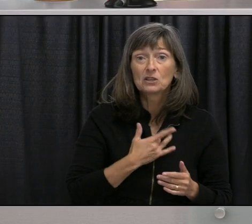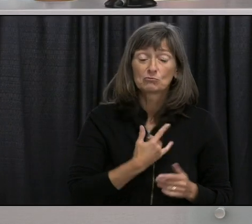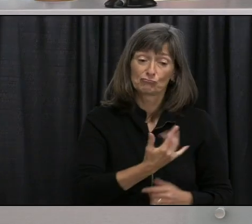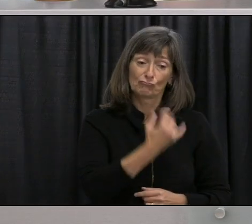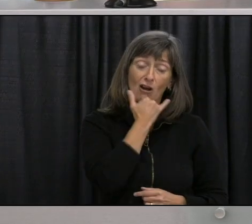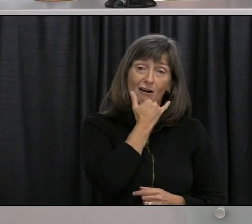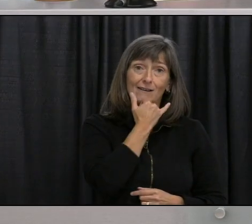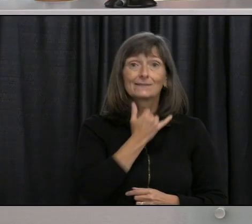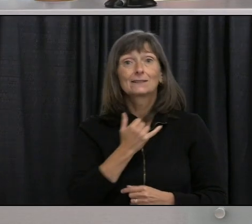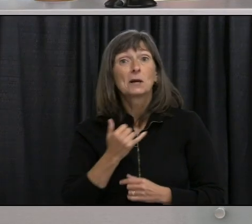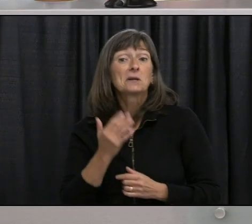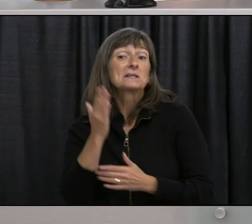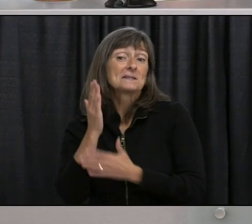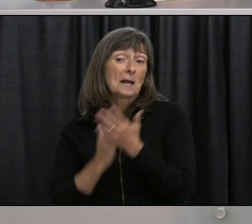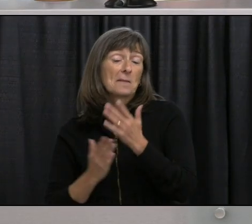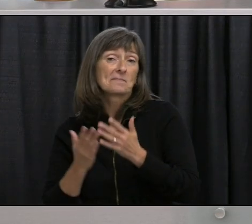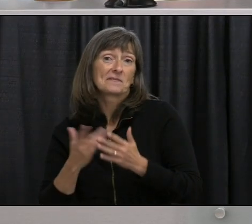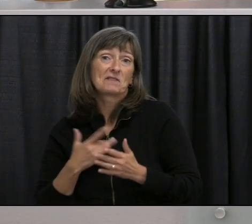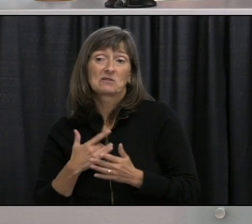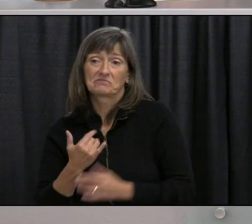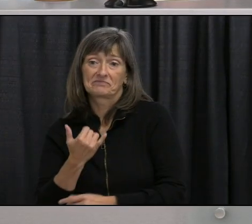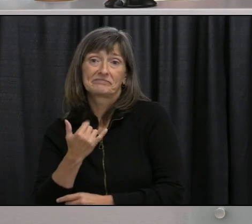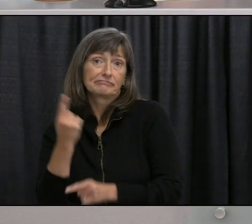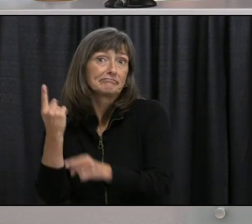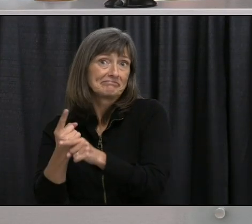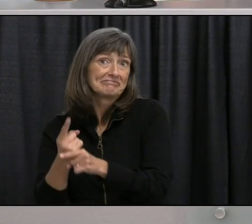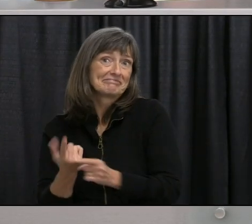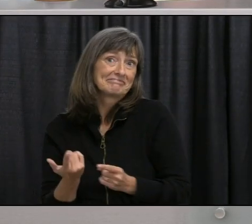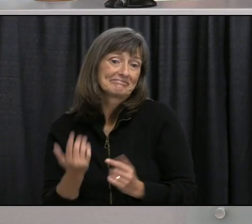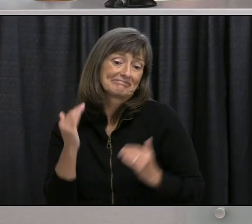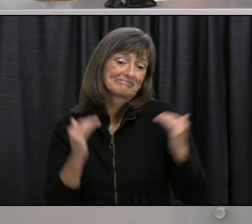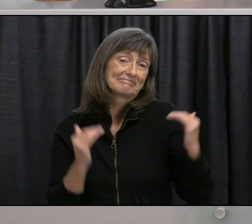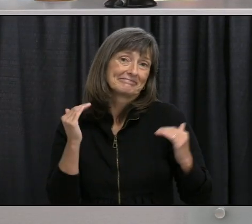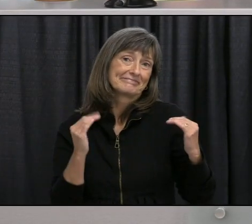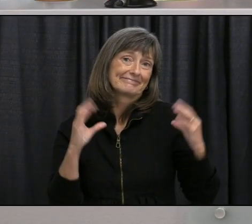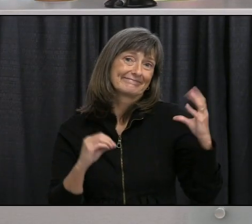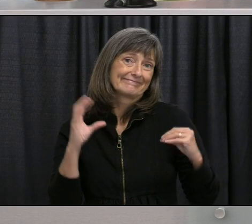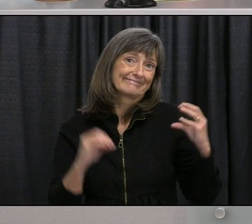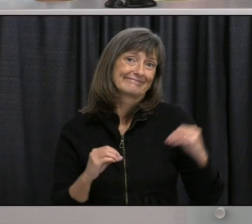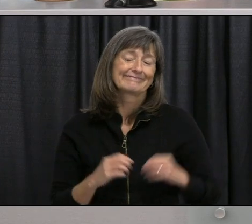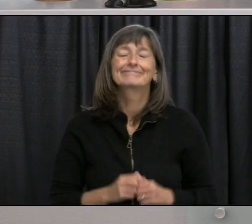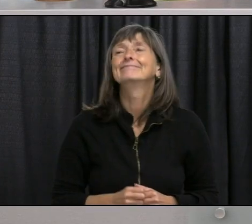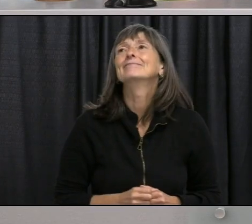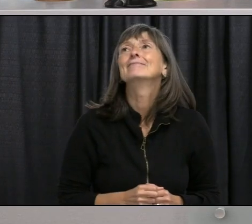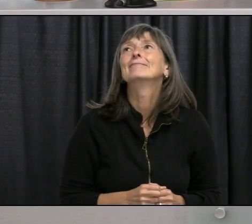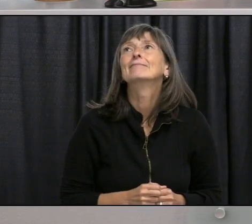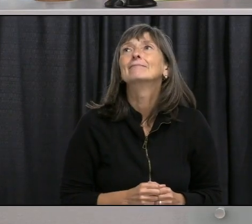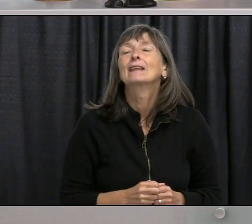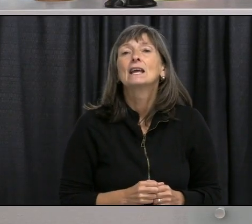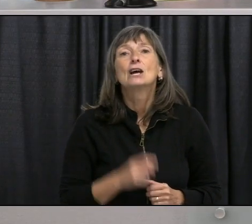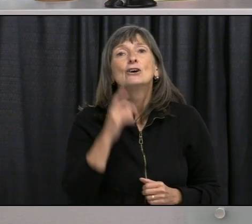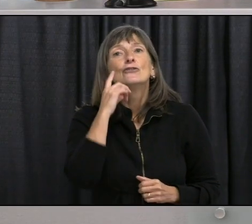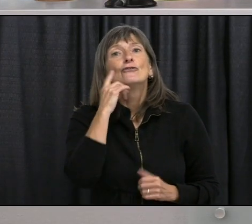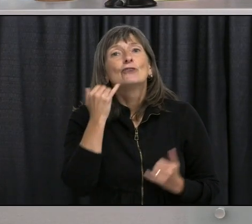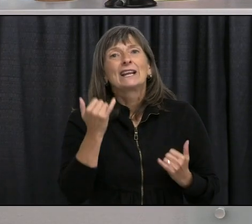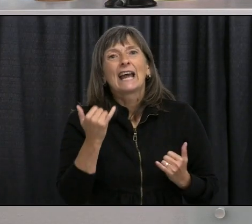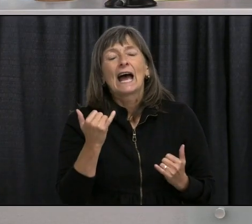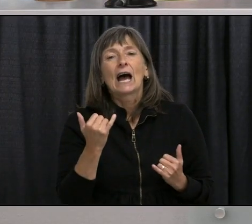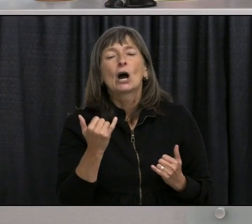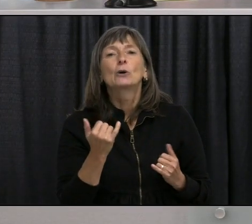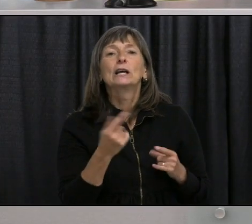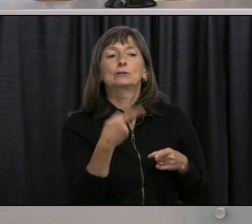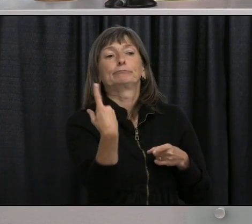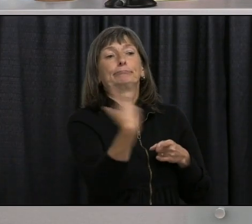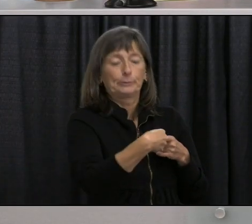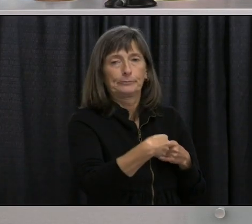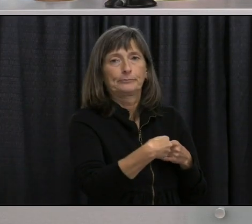And to follow up for both you and Dr. Fitzgerald, if you look at the way the ban's implemented right now, it's a fairly blunt instrument. So, for example, if you